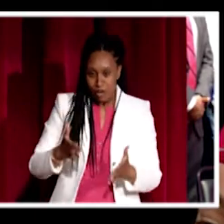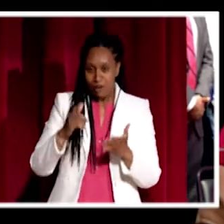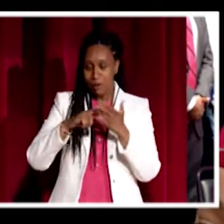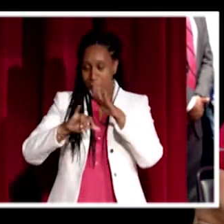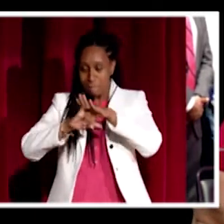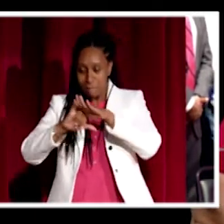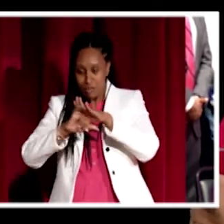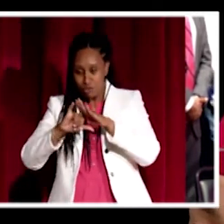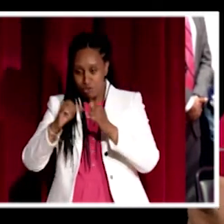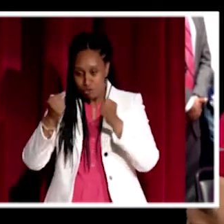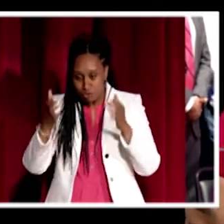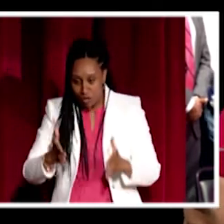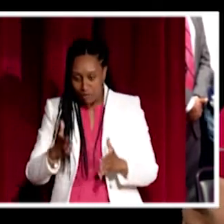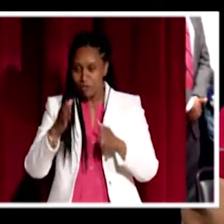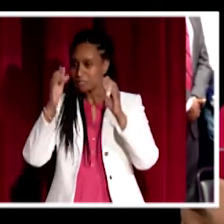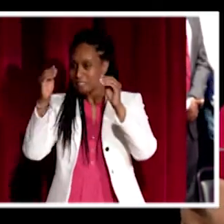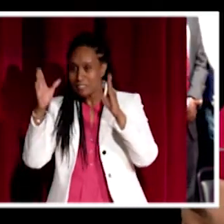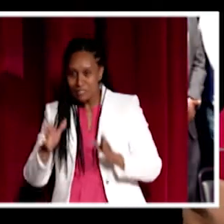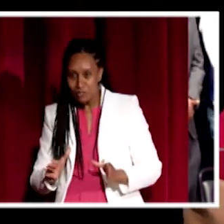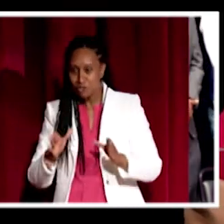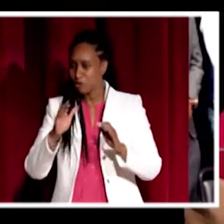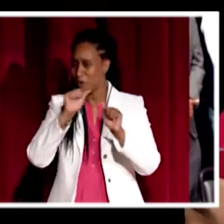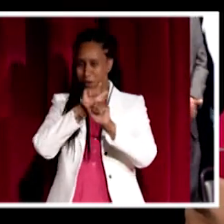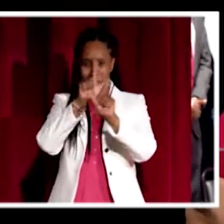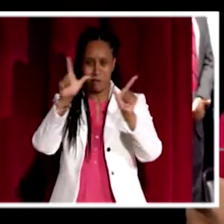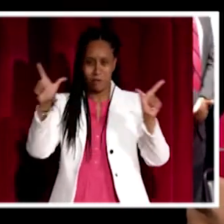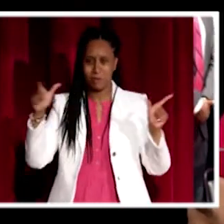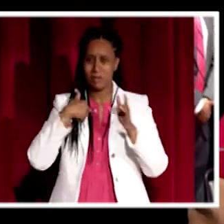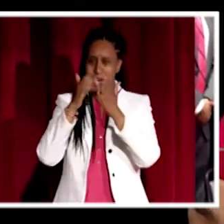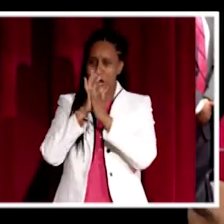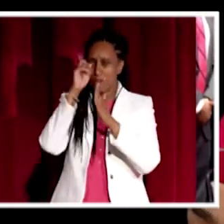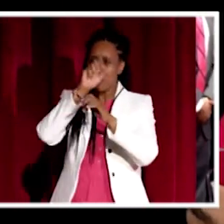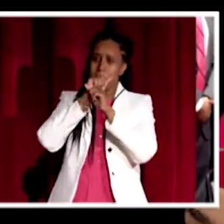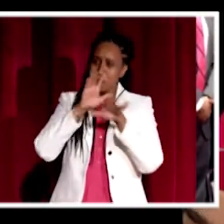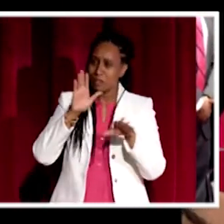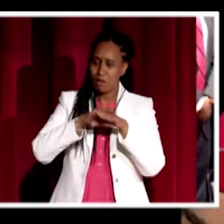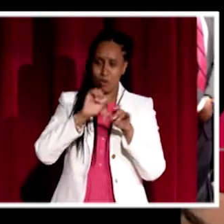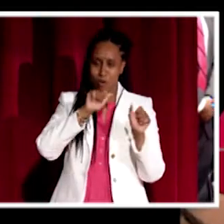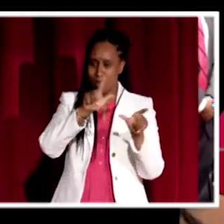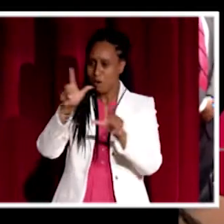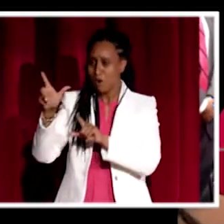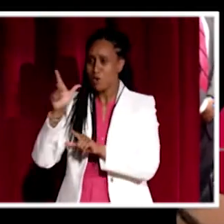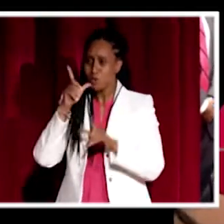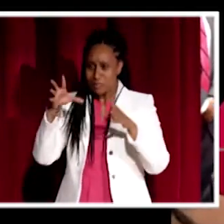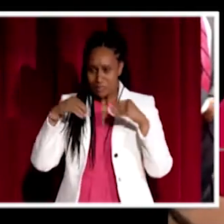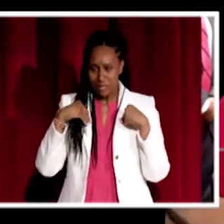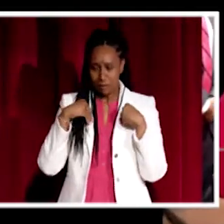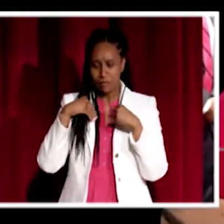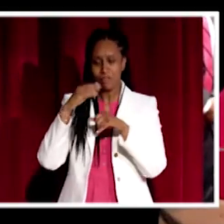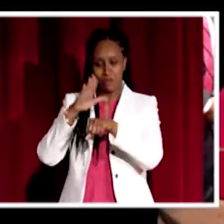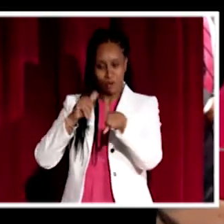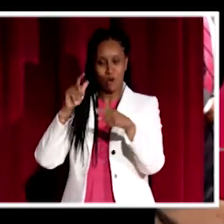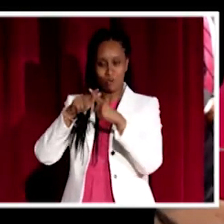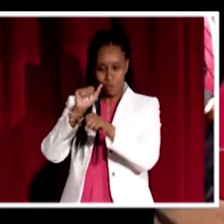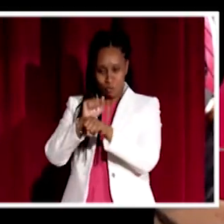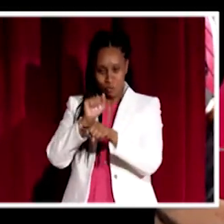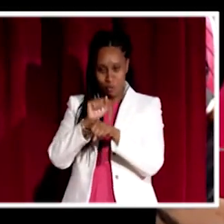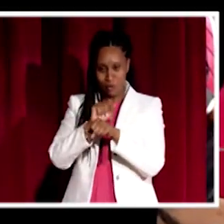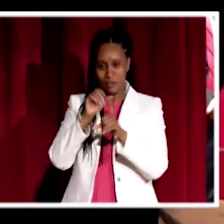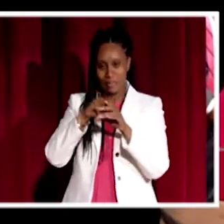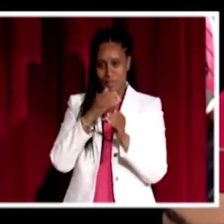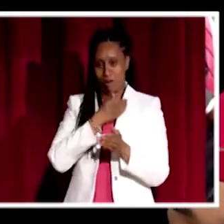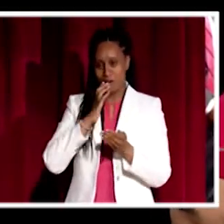metro drivers, our teachers. We ask for blessings on all who have accepted the call to serve in